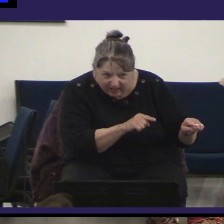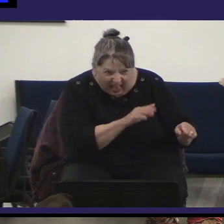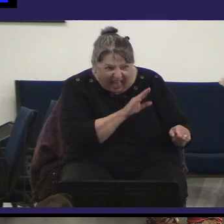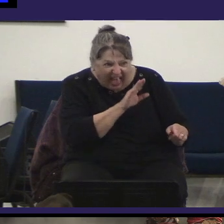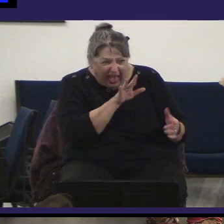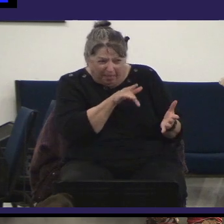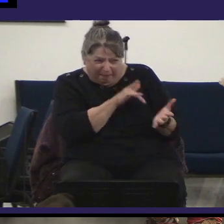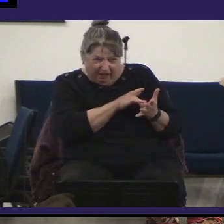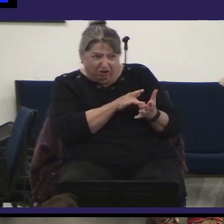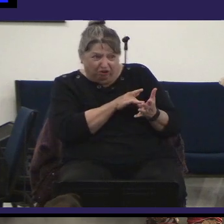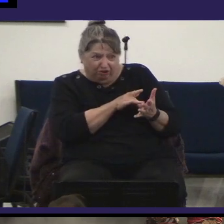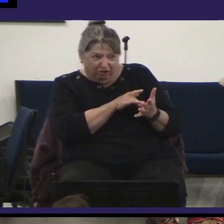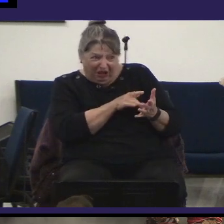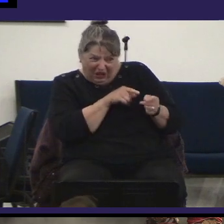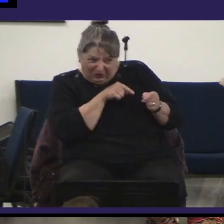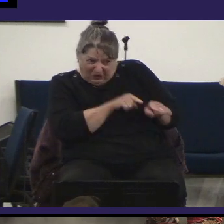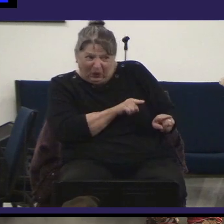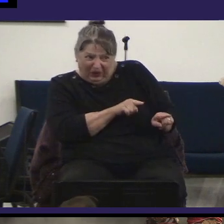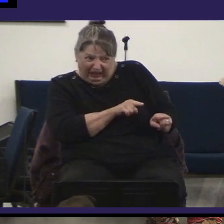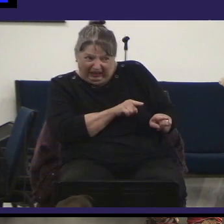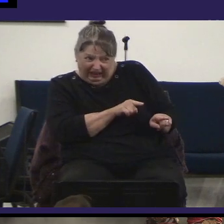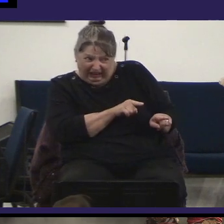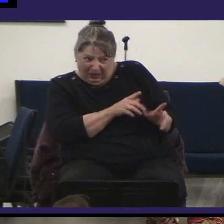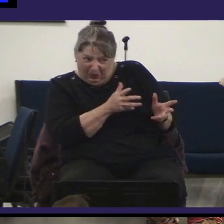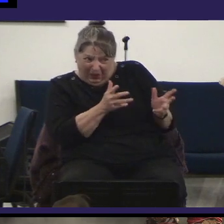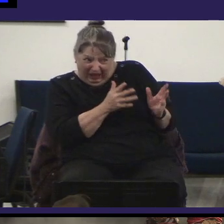our concern, there is peace.